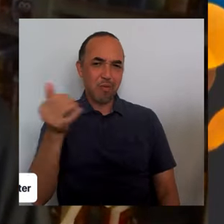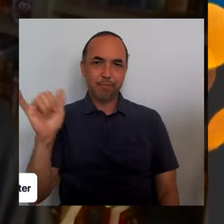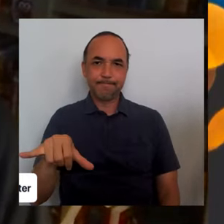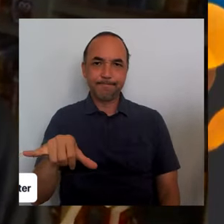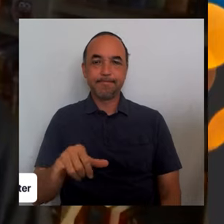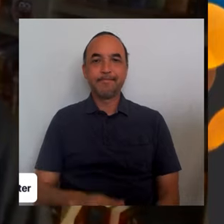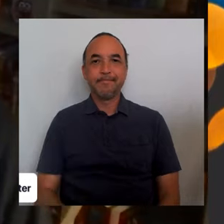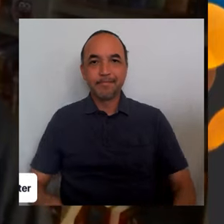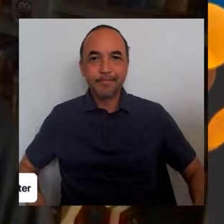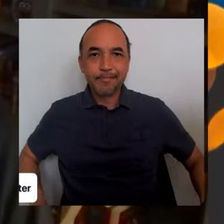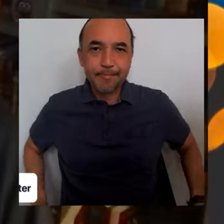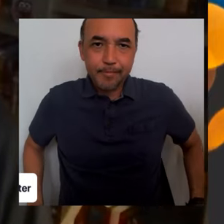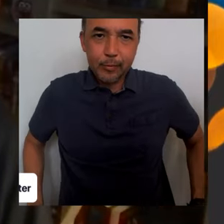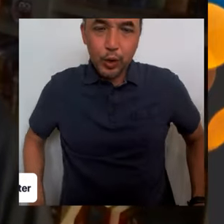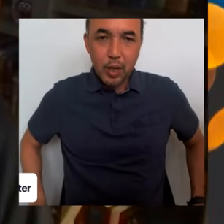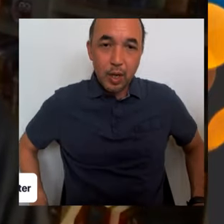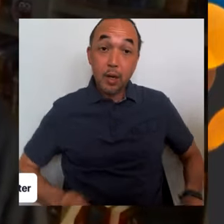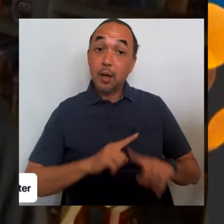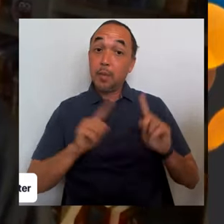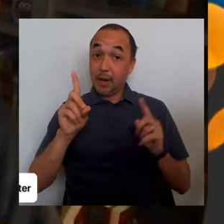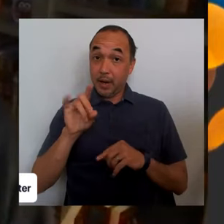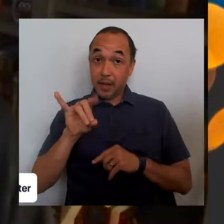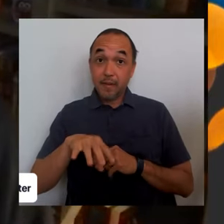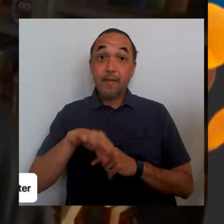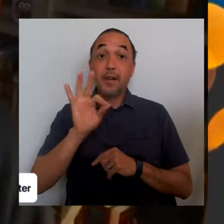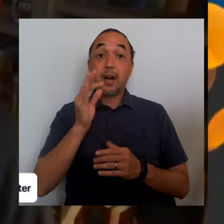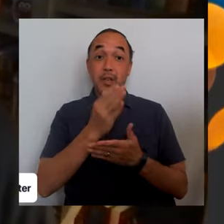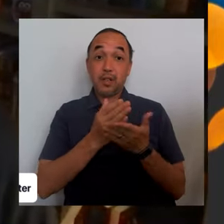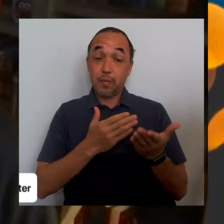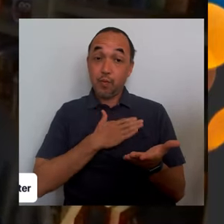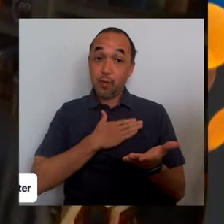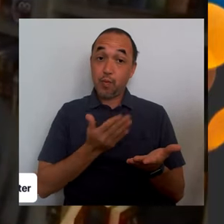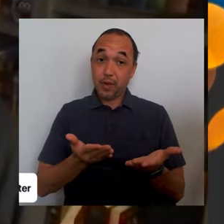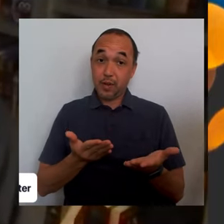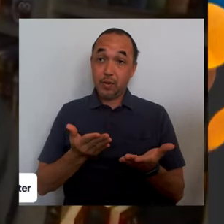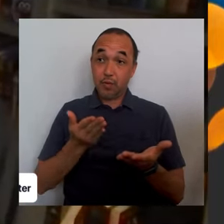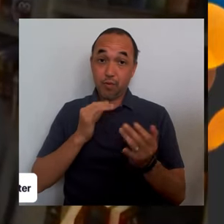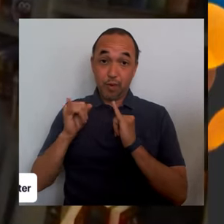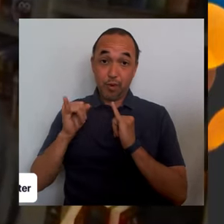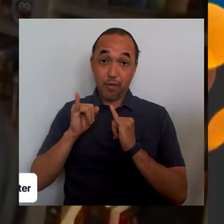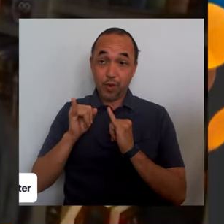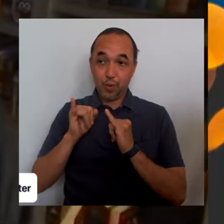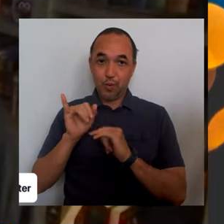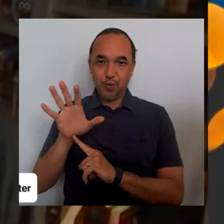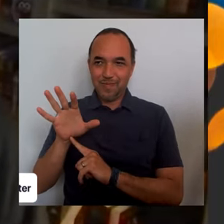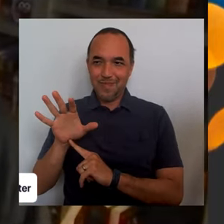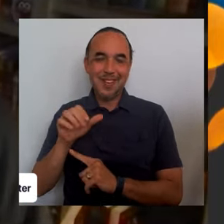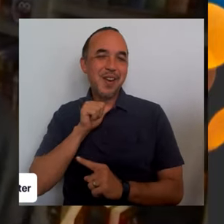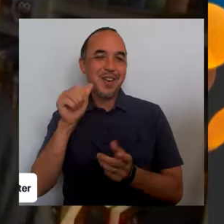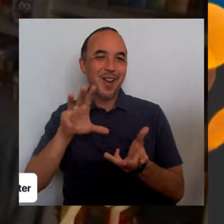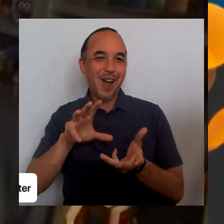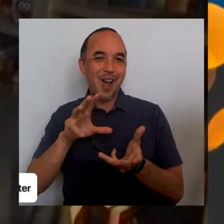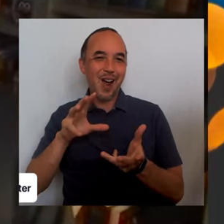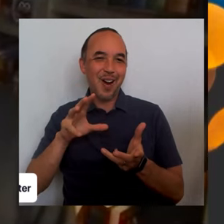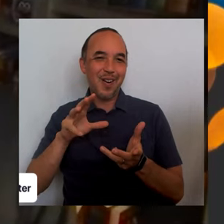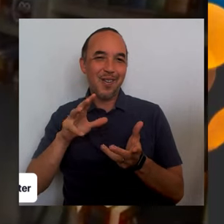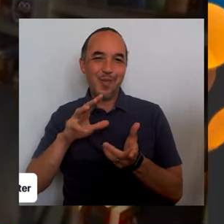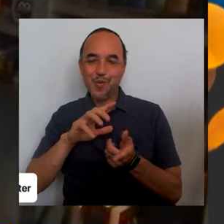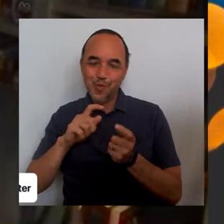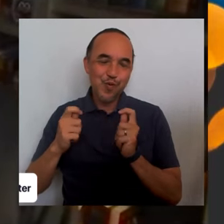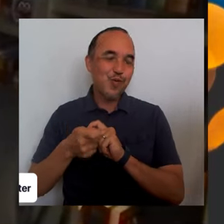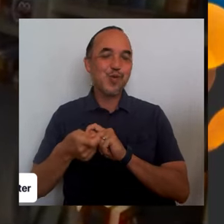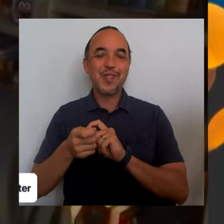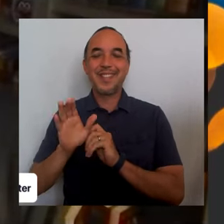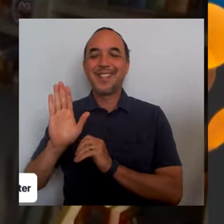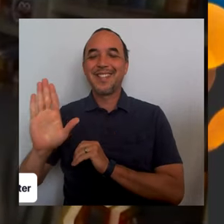were willing to talk and talk on camera without, ruining their reputation. And